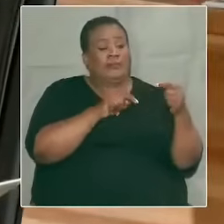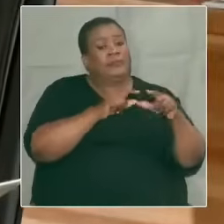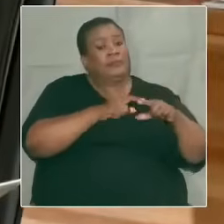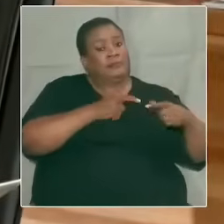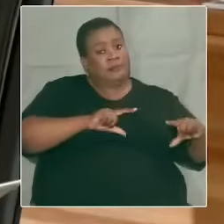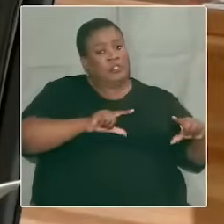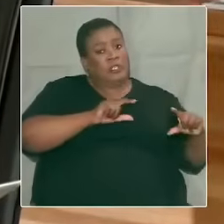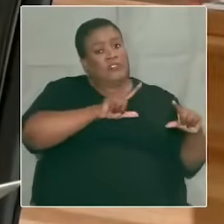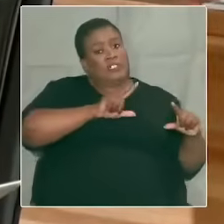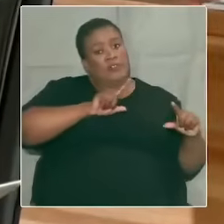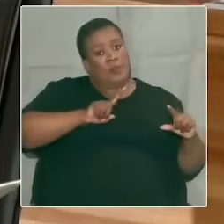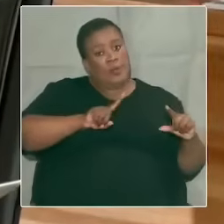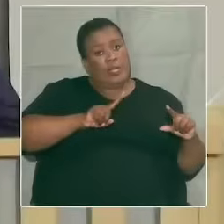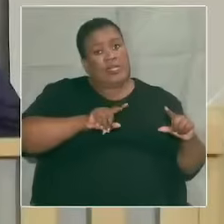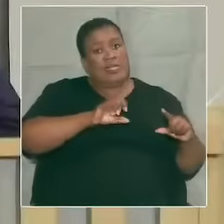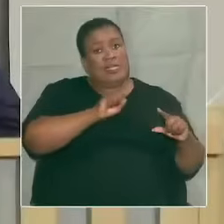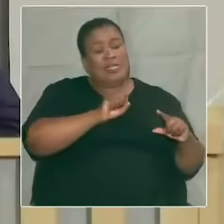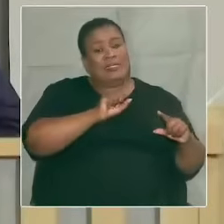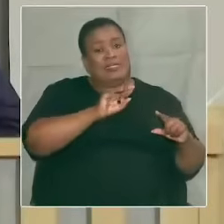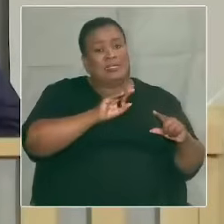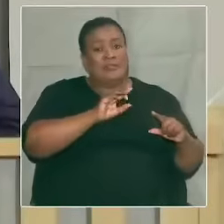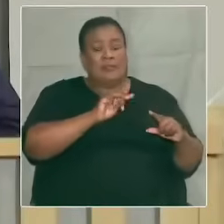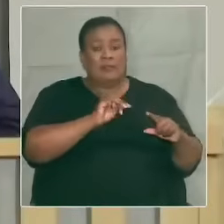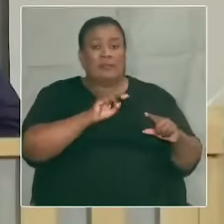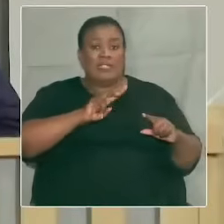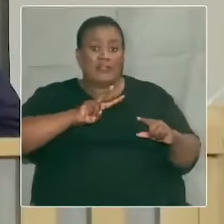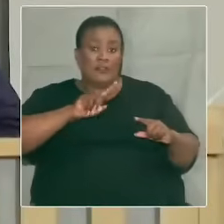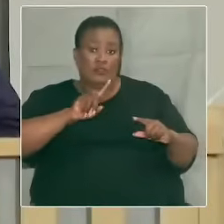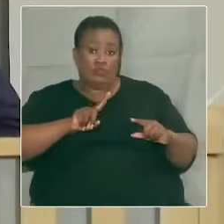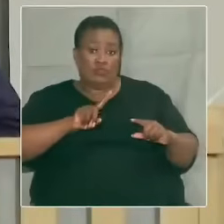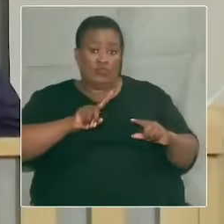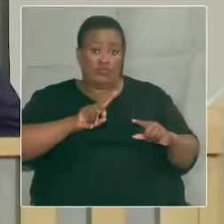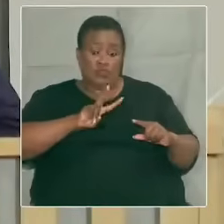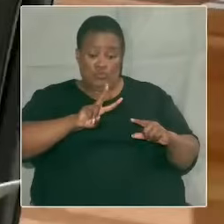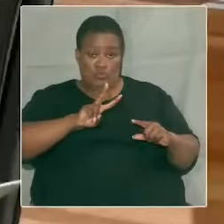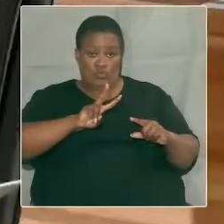which you already dealt with earlier. That's correct, Commissioner. Okay.